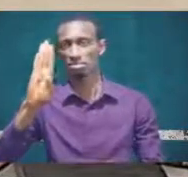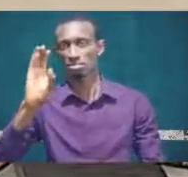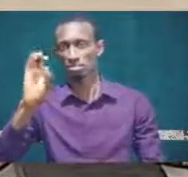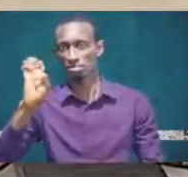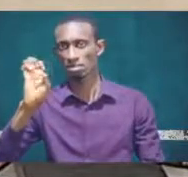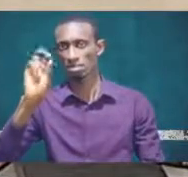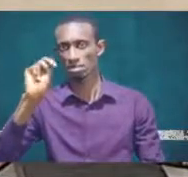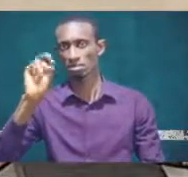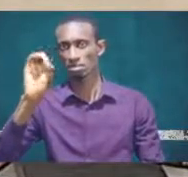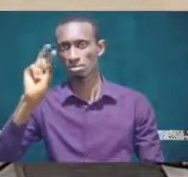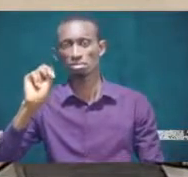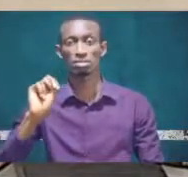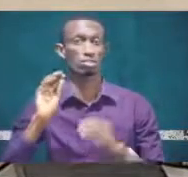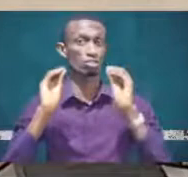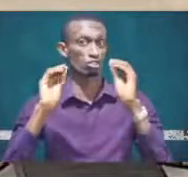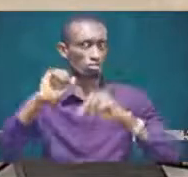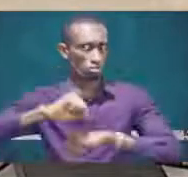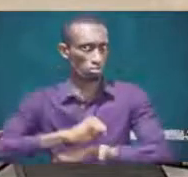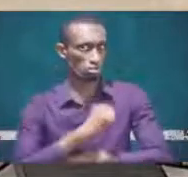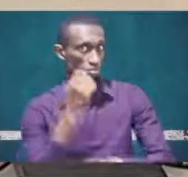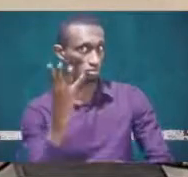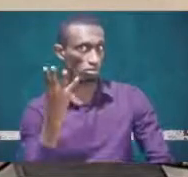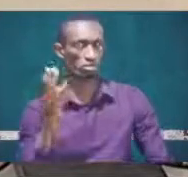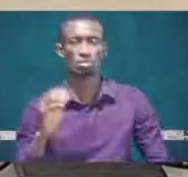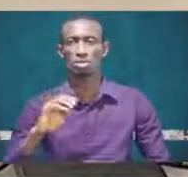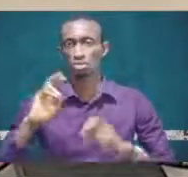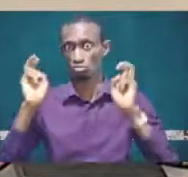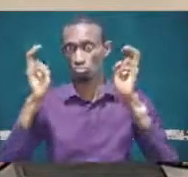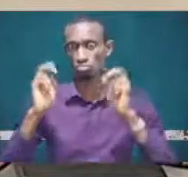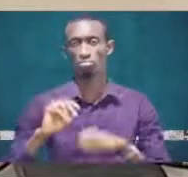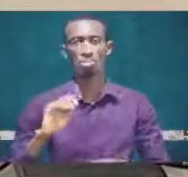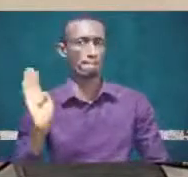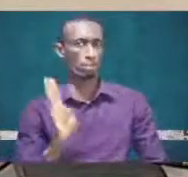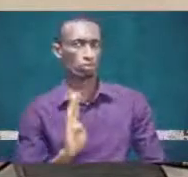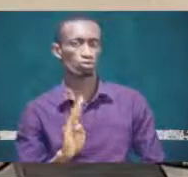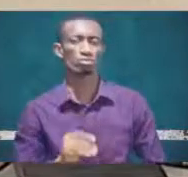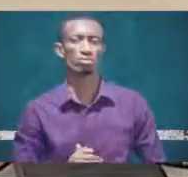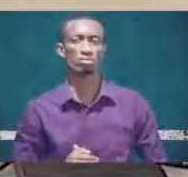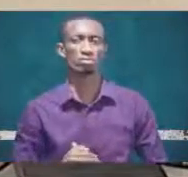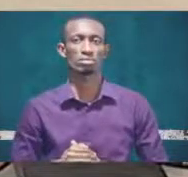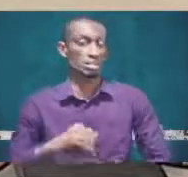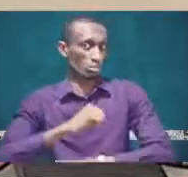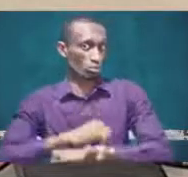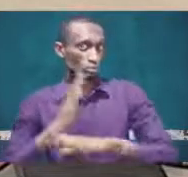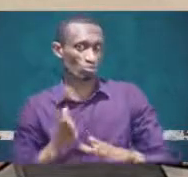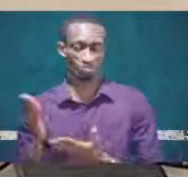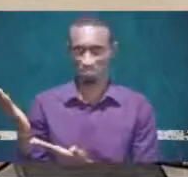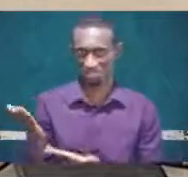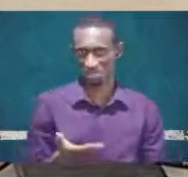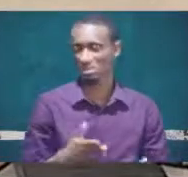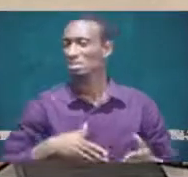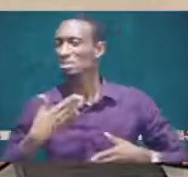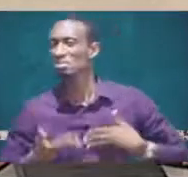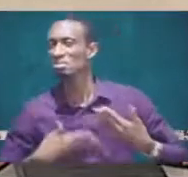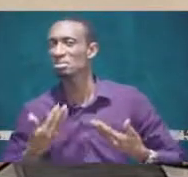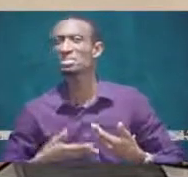students in biology. Dear students, you are welcome. I'm very happy to be with you in this lesson.